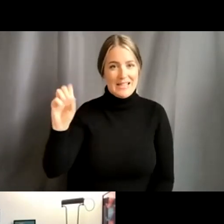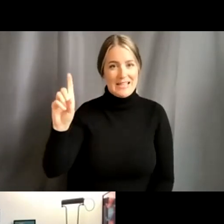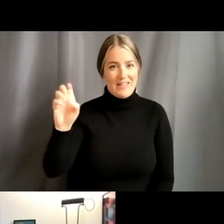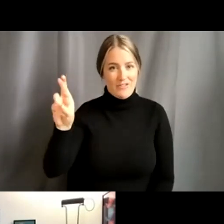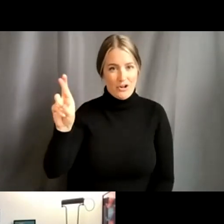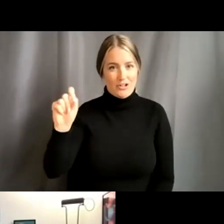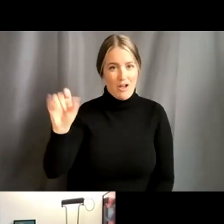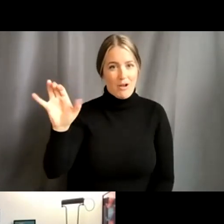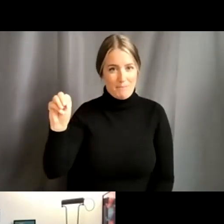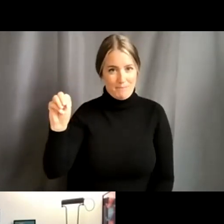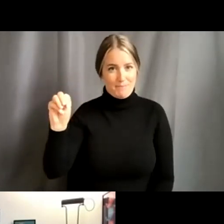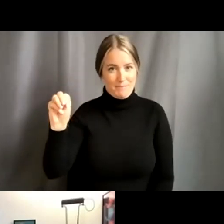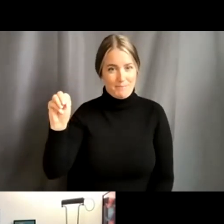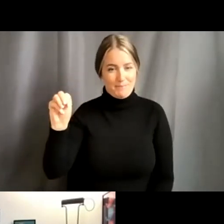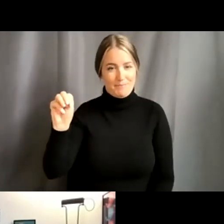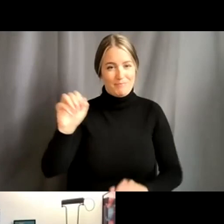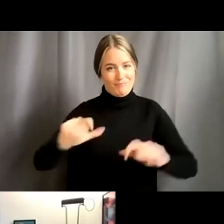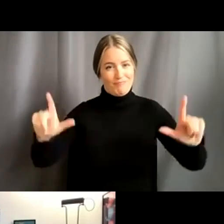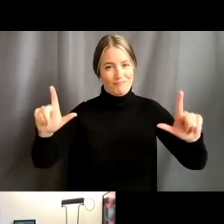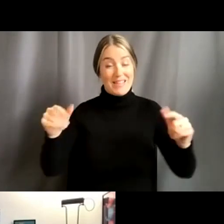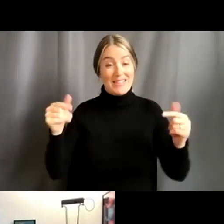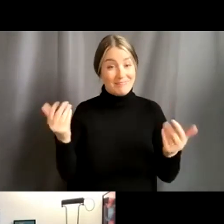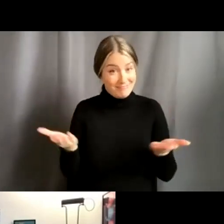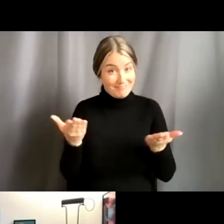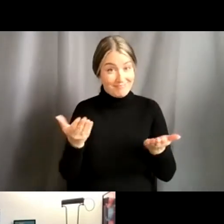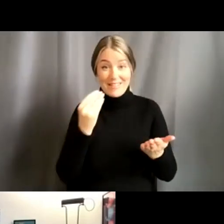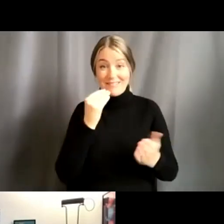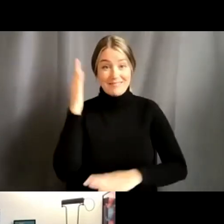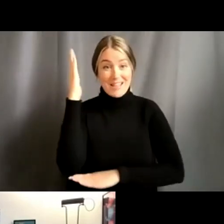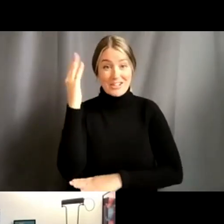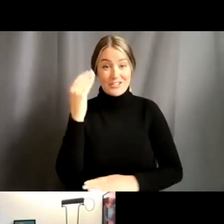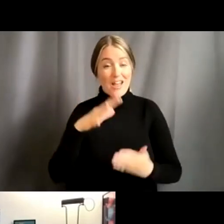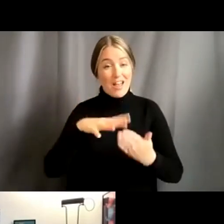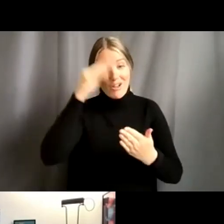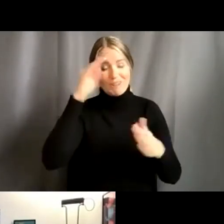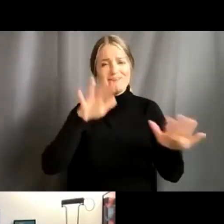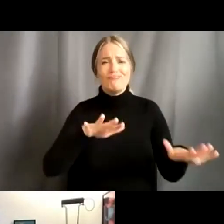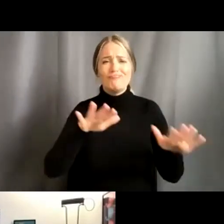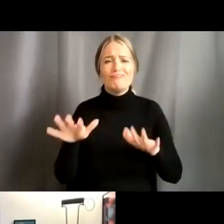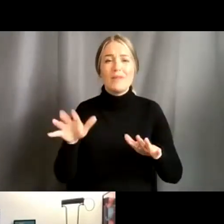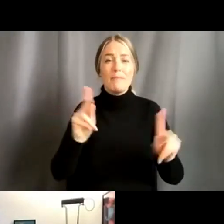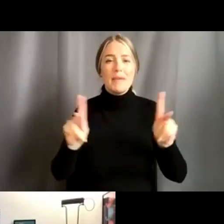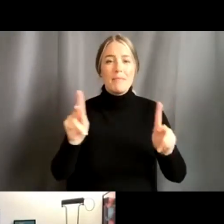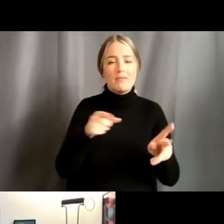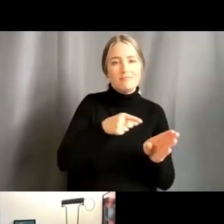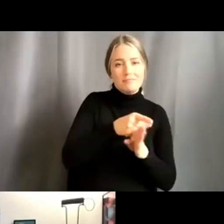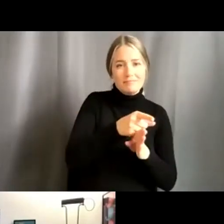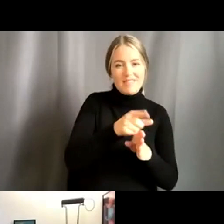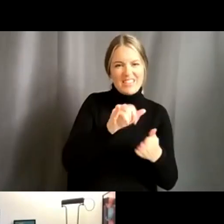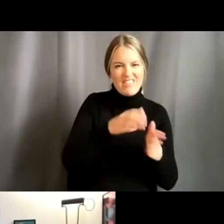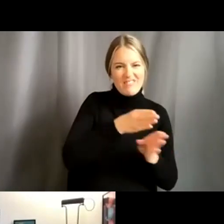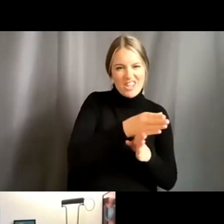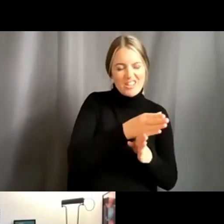www.artofaccessdenver.com. These Lunch and Learns are casual presentations that bring together practitioners in the field to discuss relevant